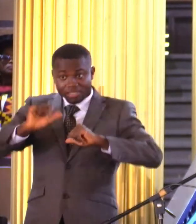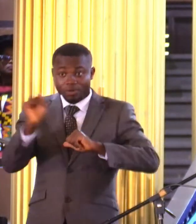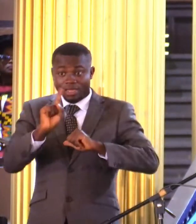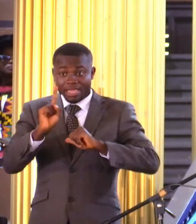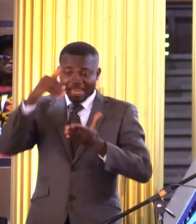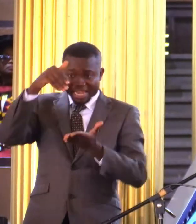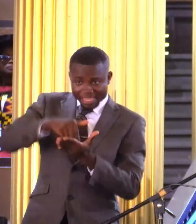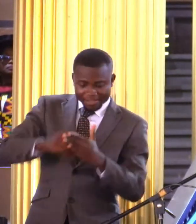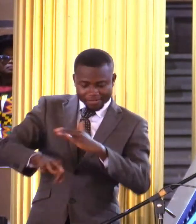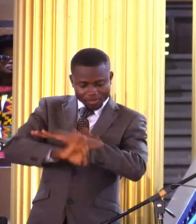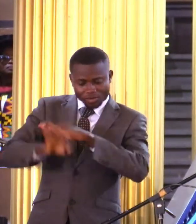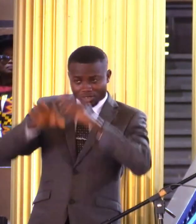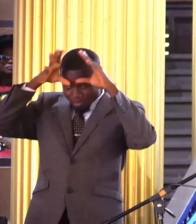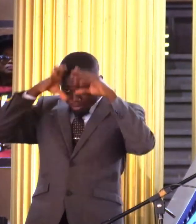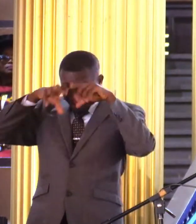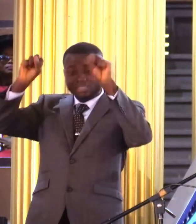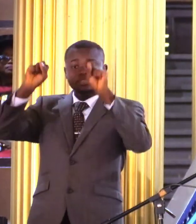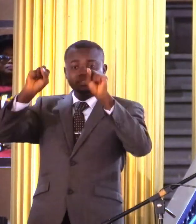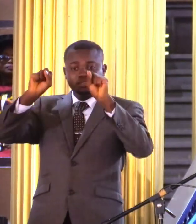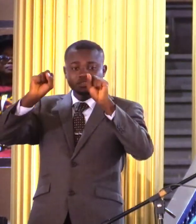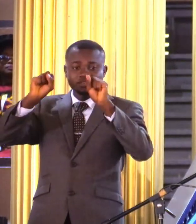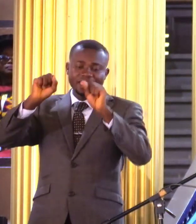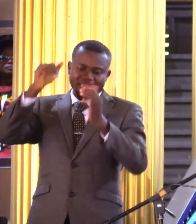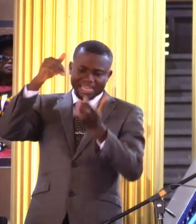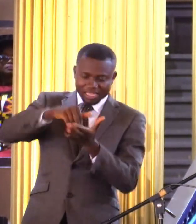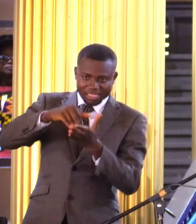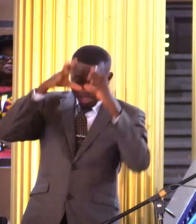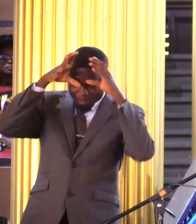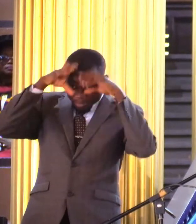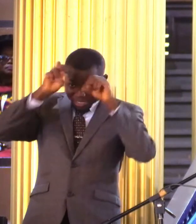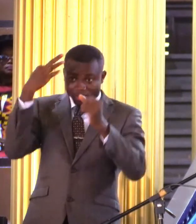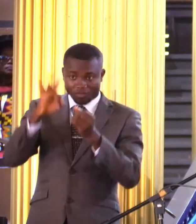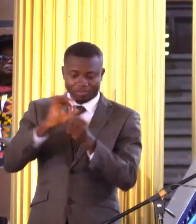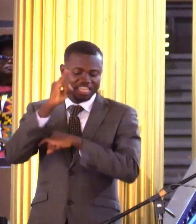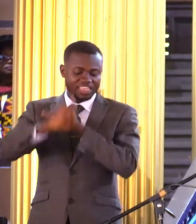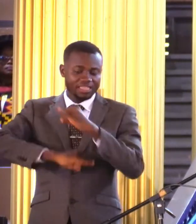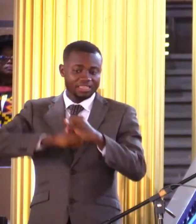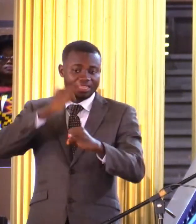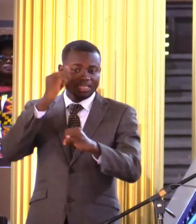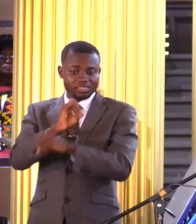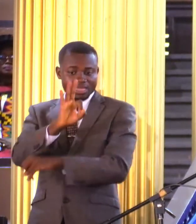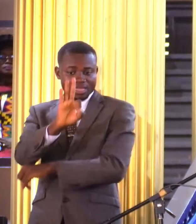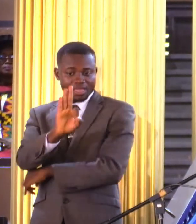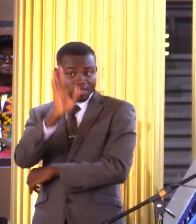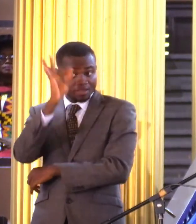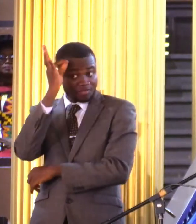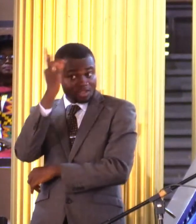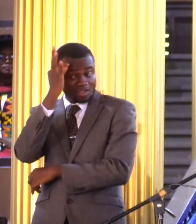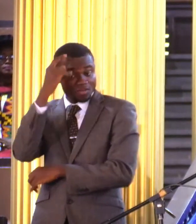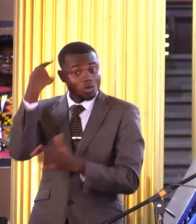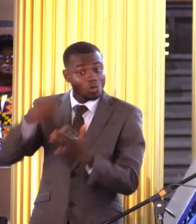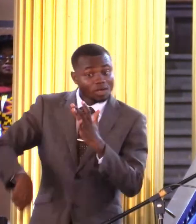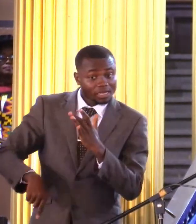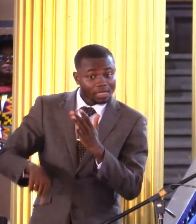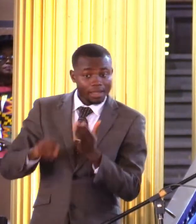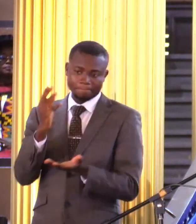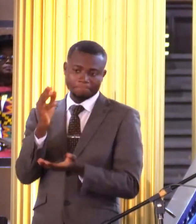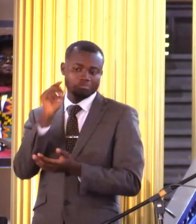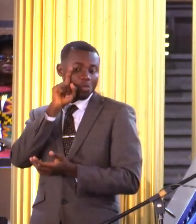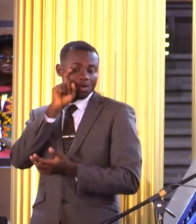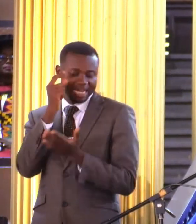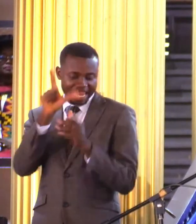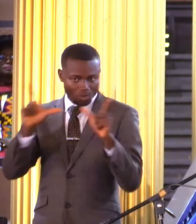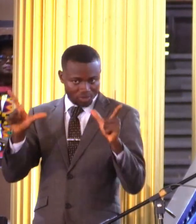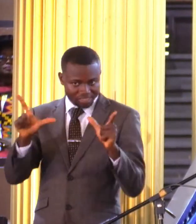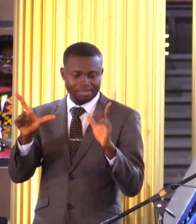African Humanities Association, president of the International Federation for Modern Languages and Literatures,